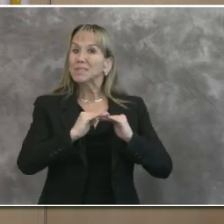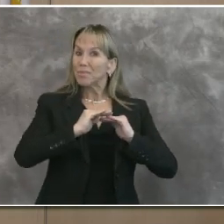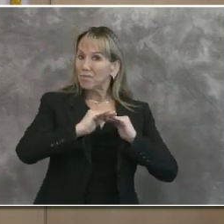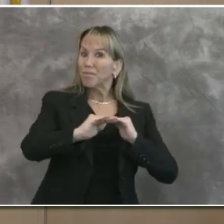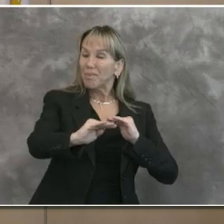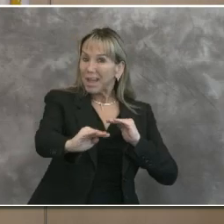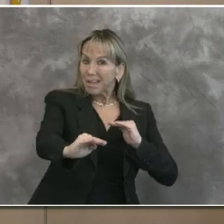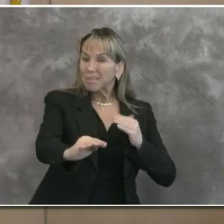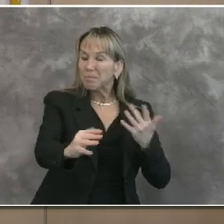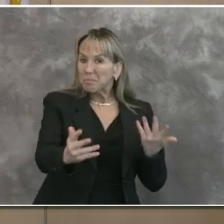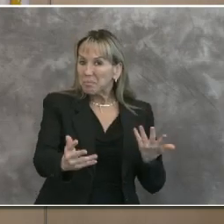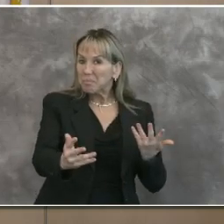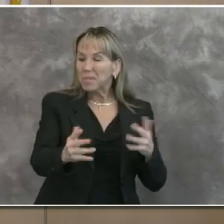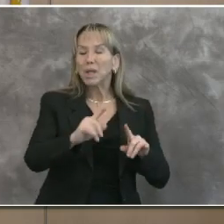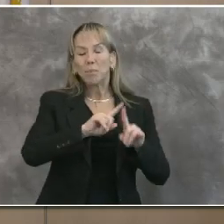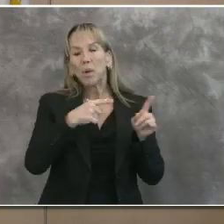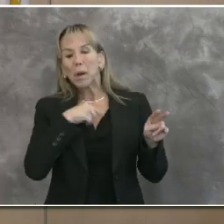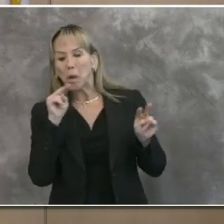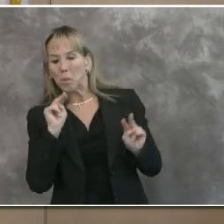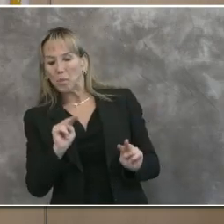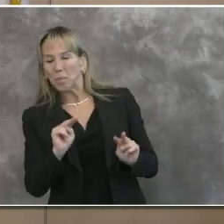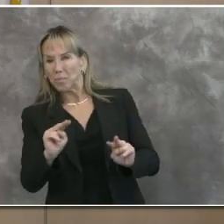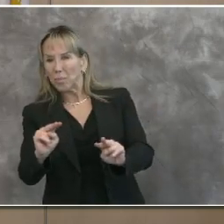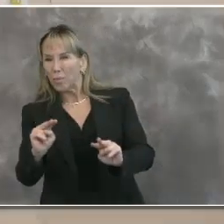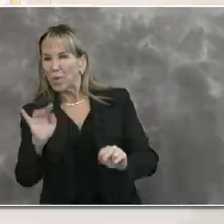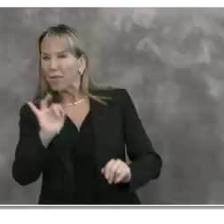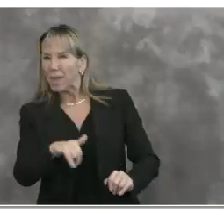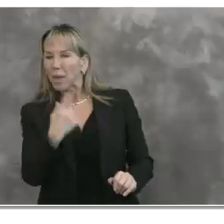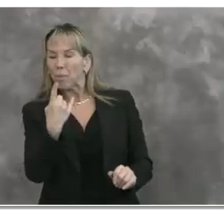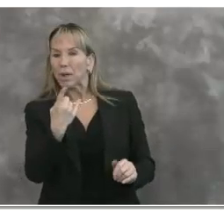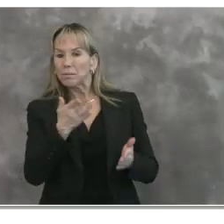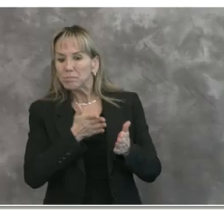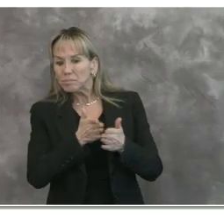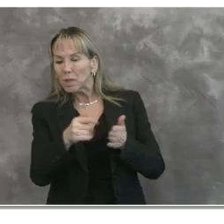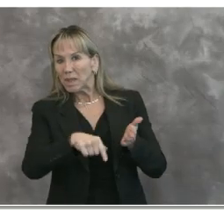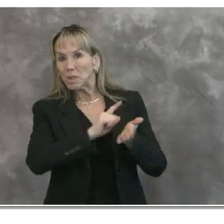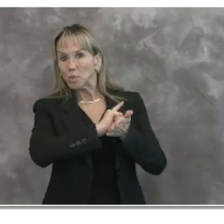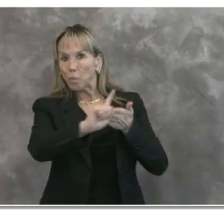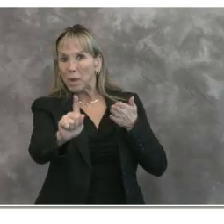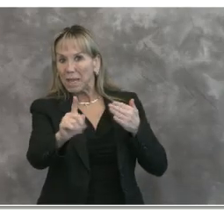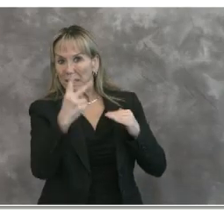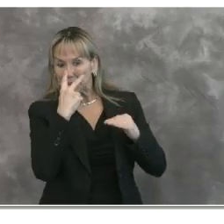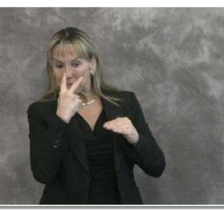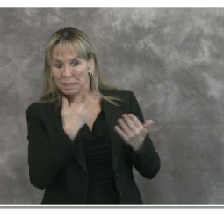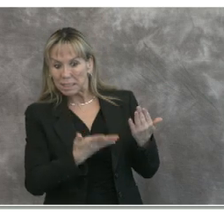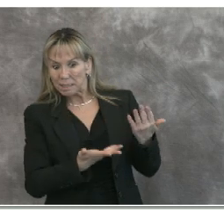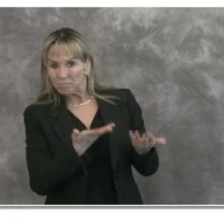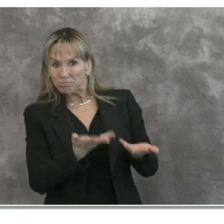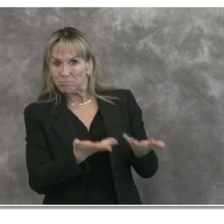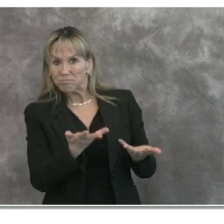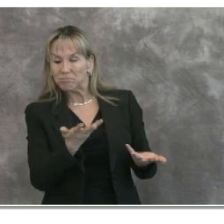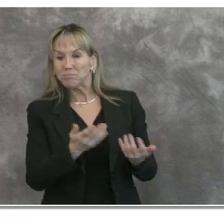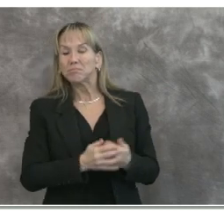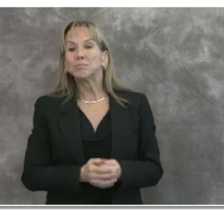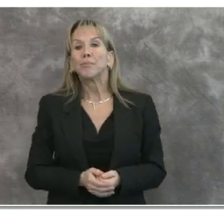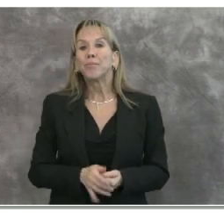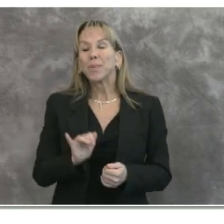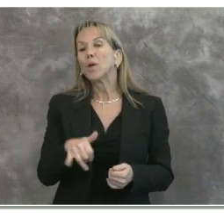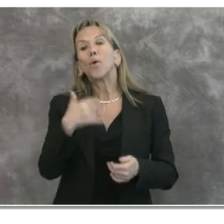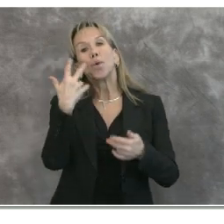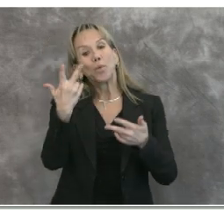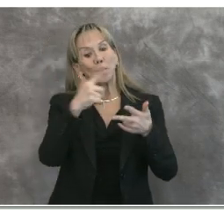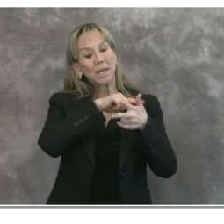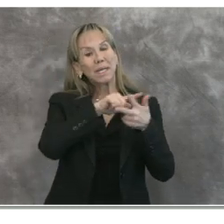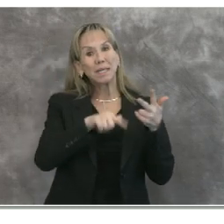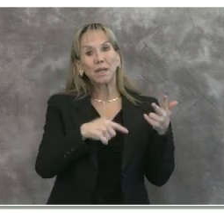flatlined. So we are really looking at that through the rest of this week to show where that is. So the 3